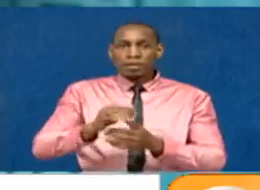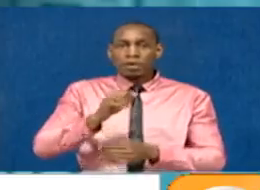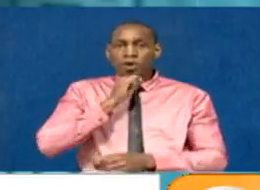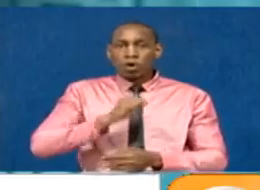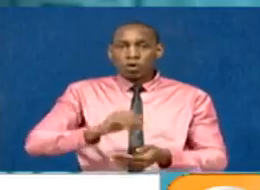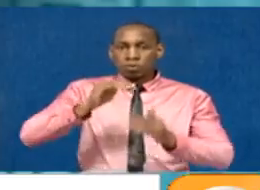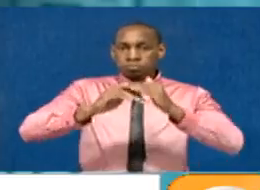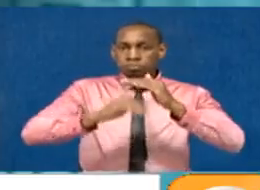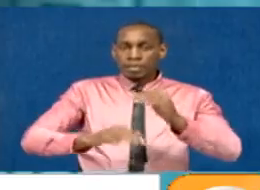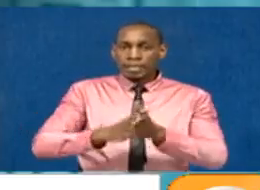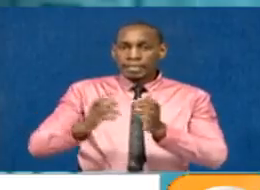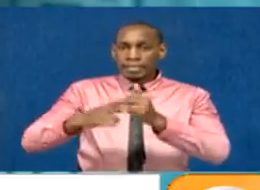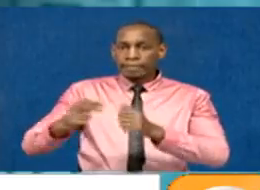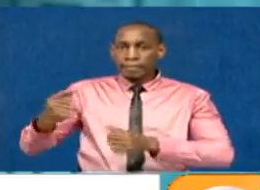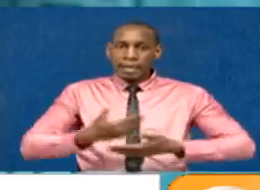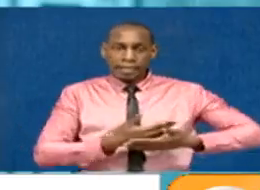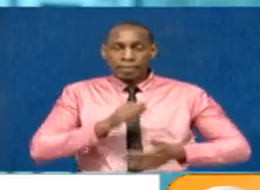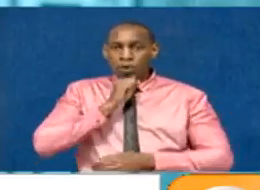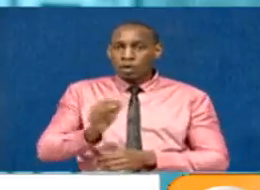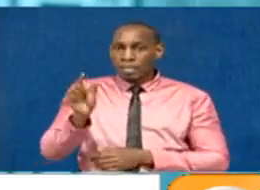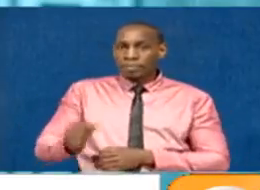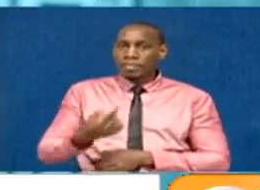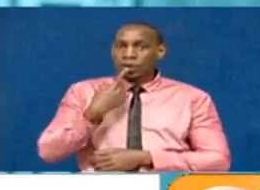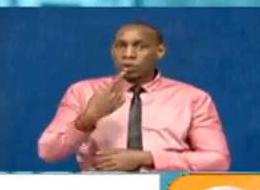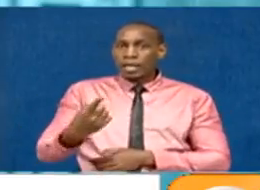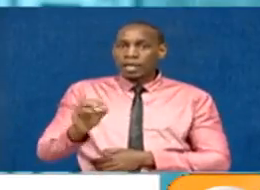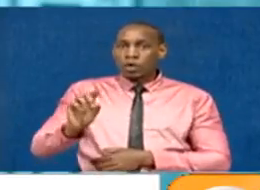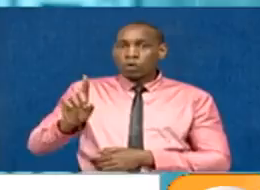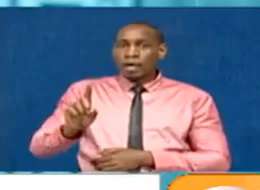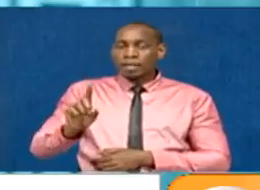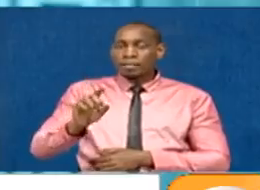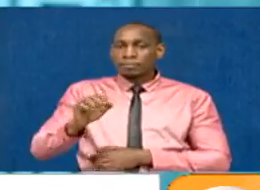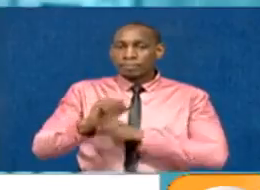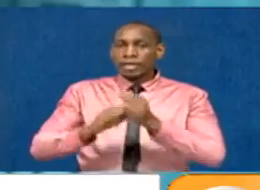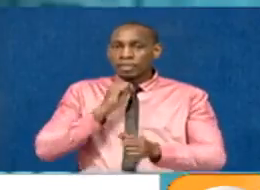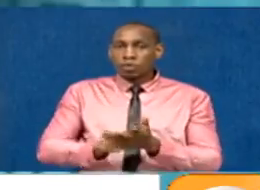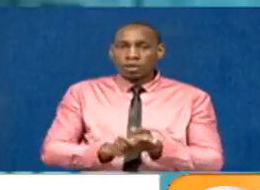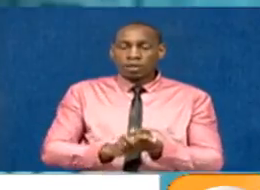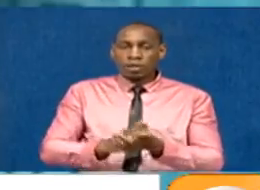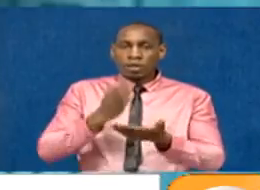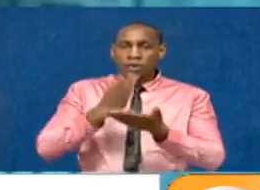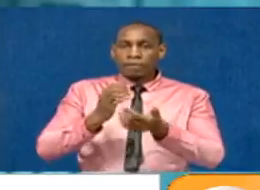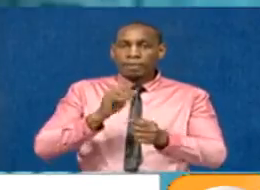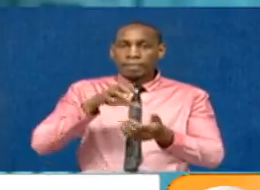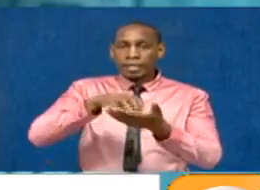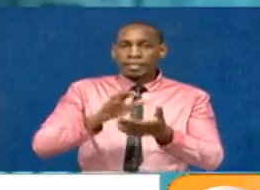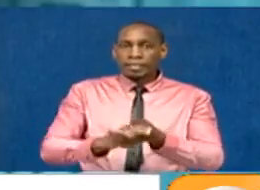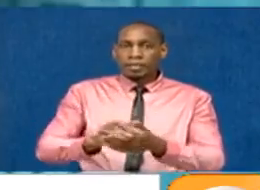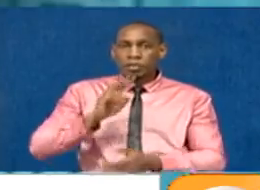a 7-month-old child, while the oldest is a 101 years old. Total confirmed positive cases are now at